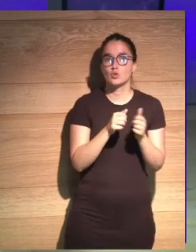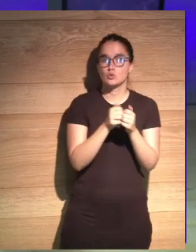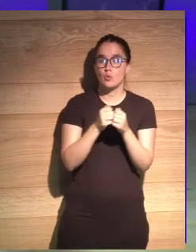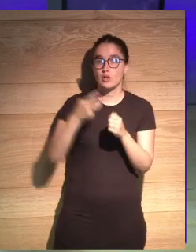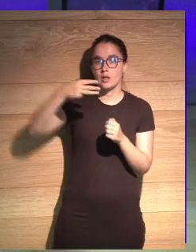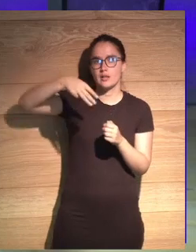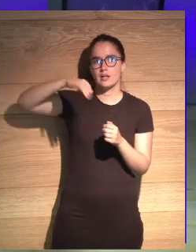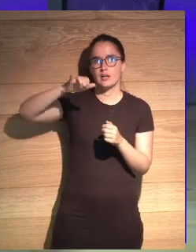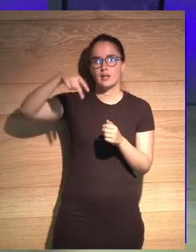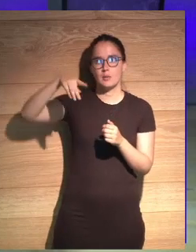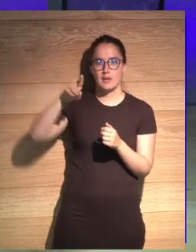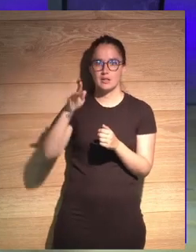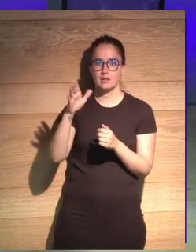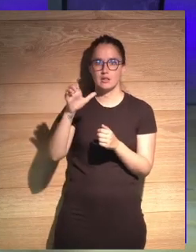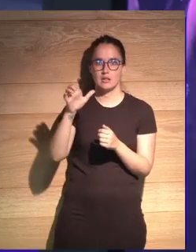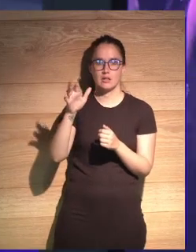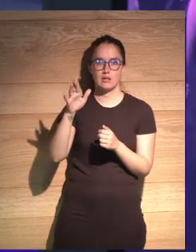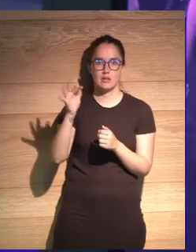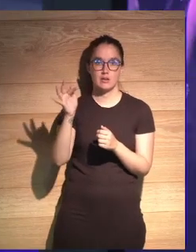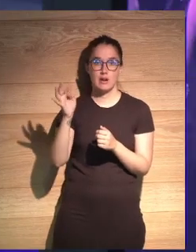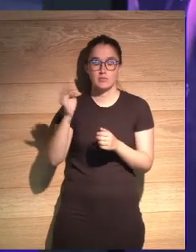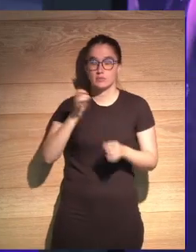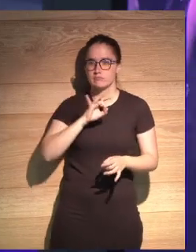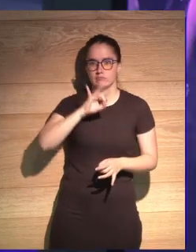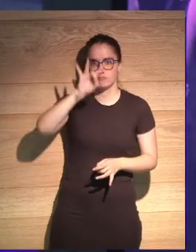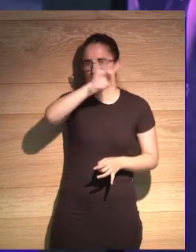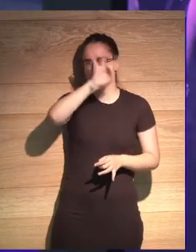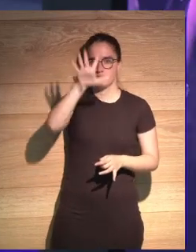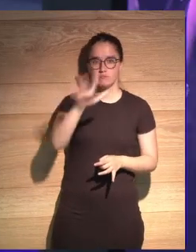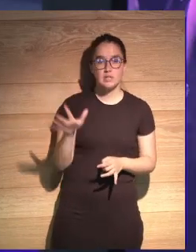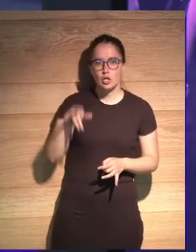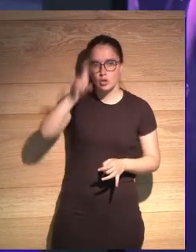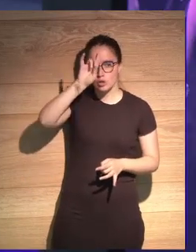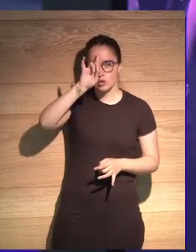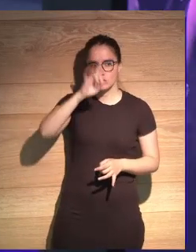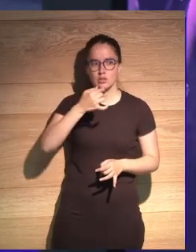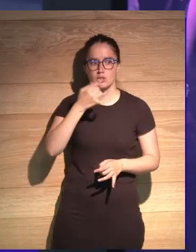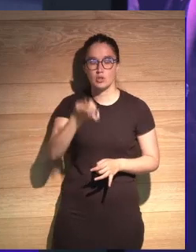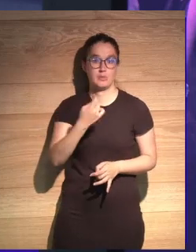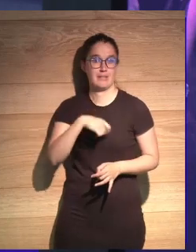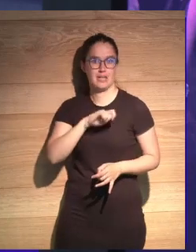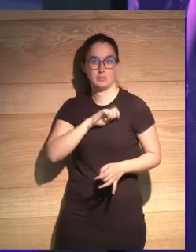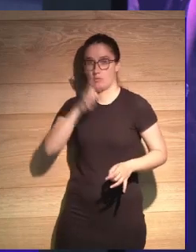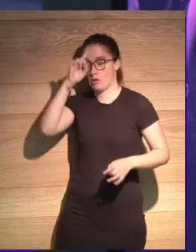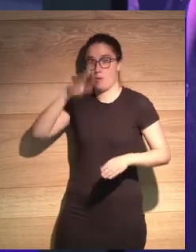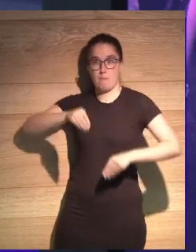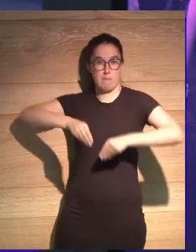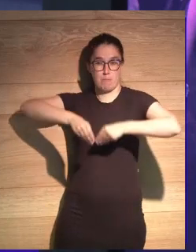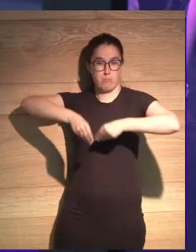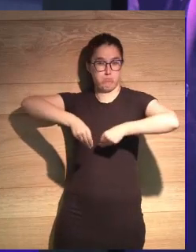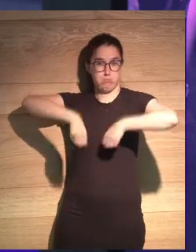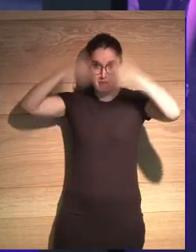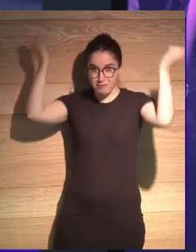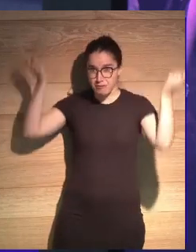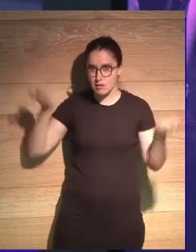on YouTube the creation of players in YouTube, it blows my